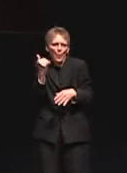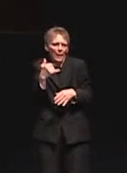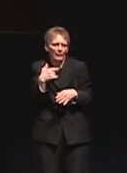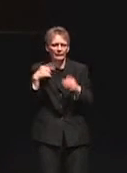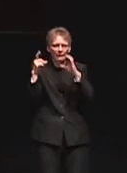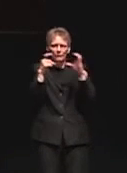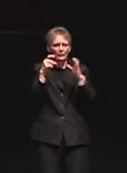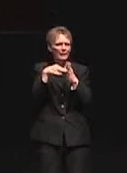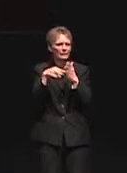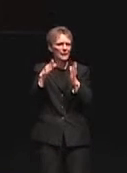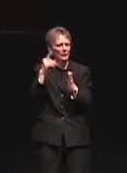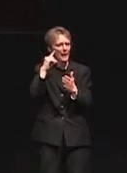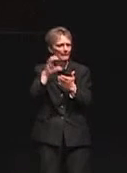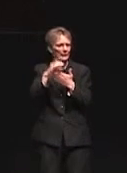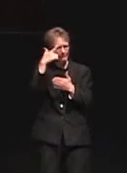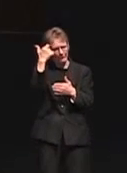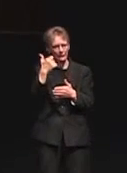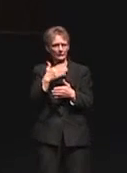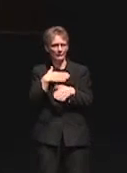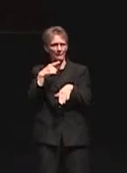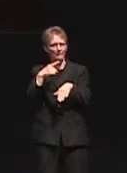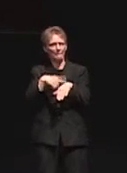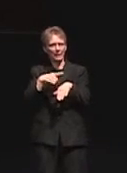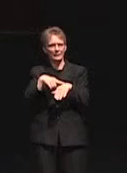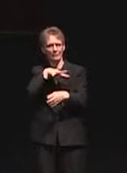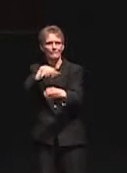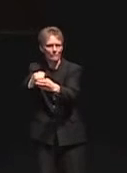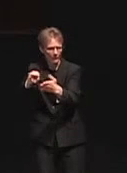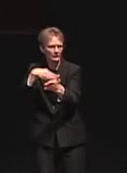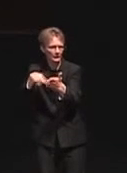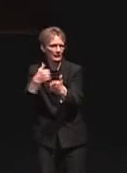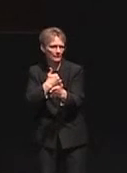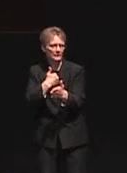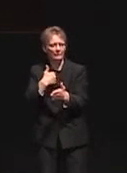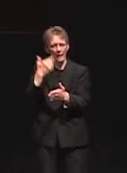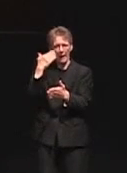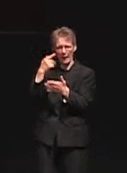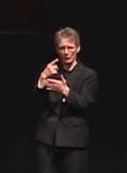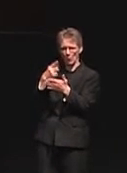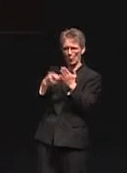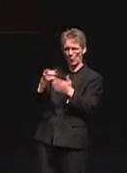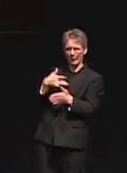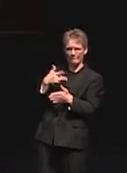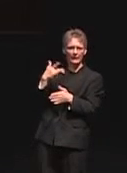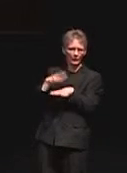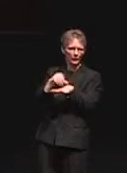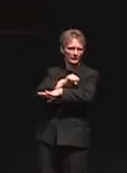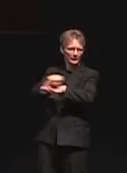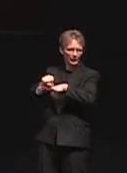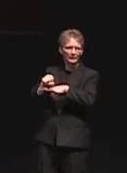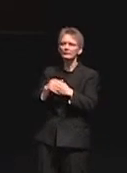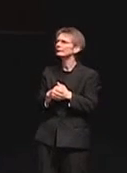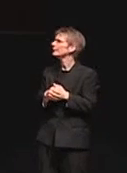it's because I spent my time on the dance and I know what the dancers on the stage are feeling and what they're doing.